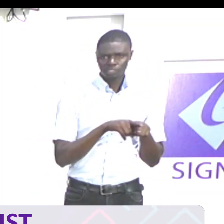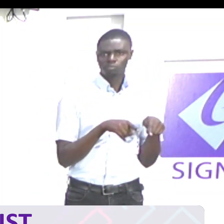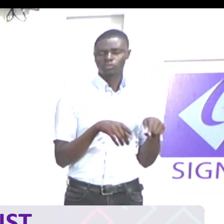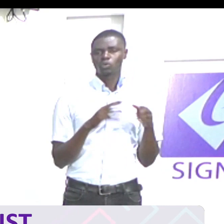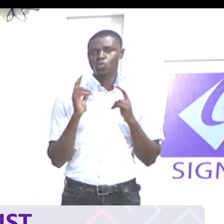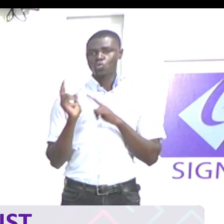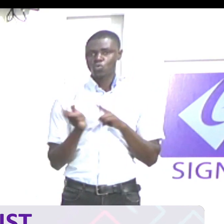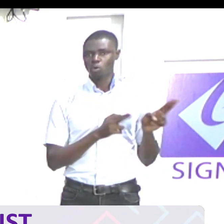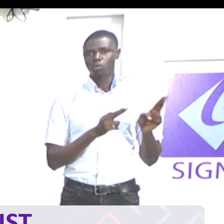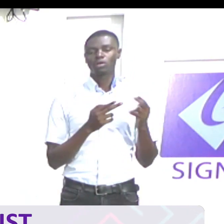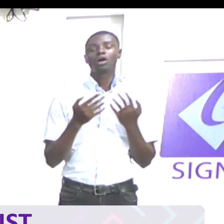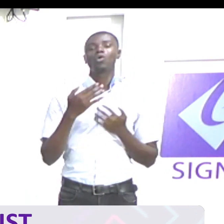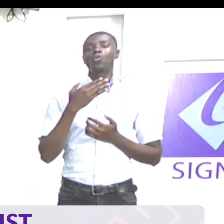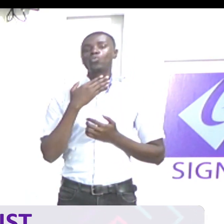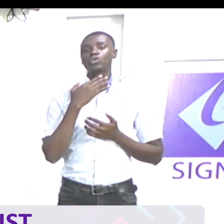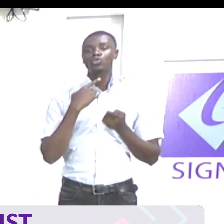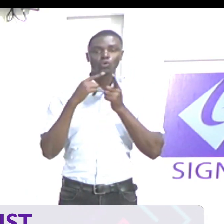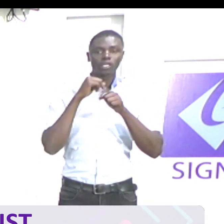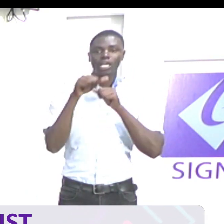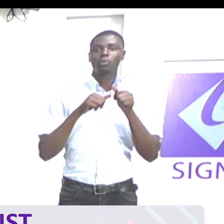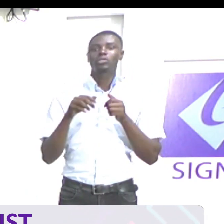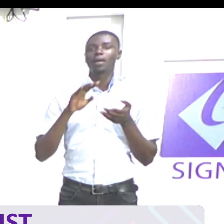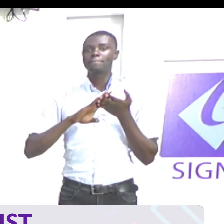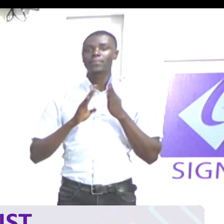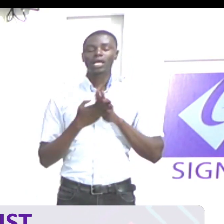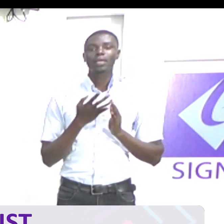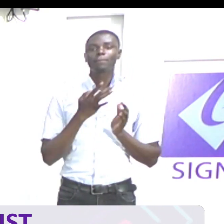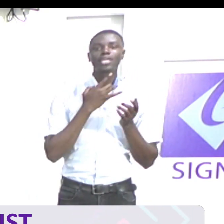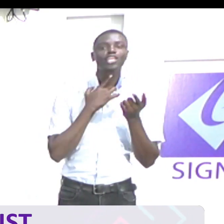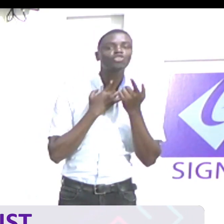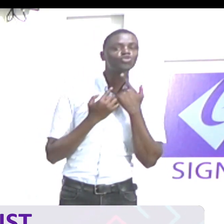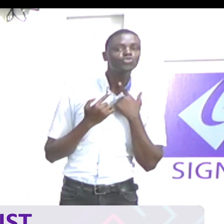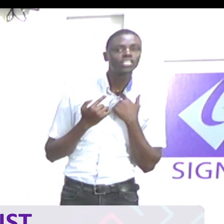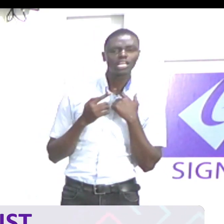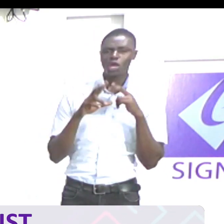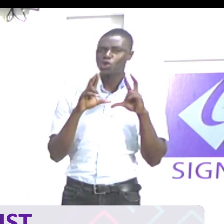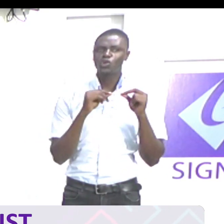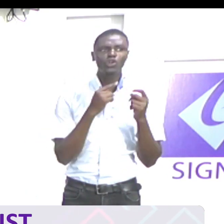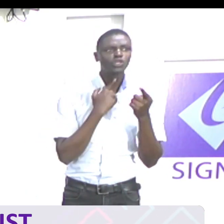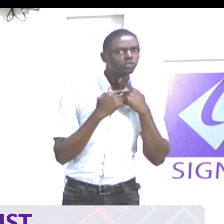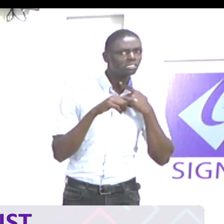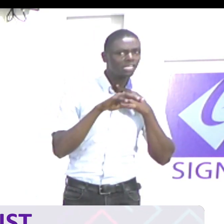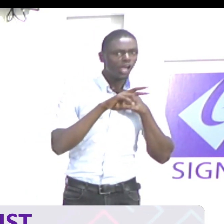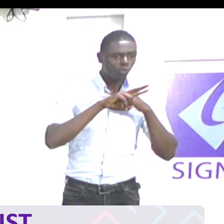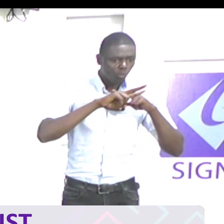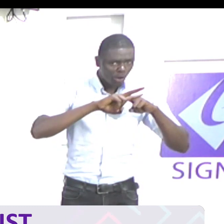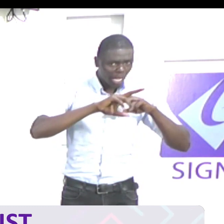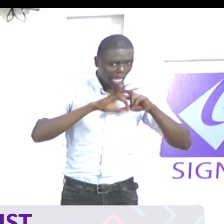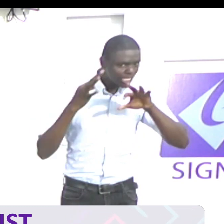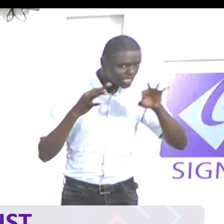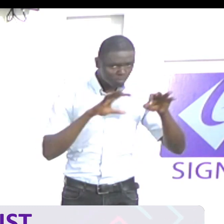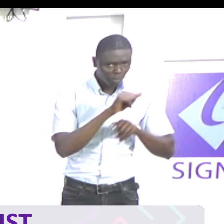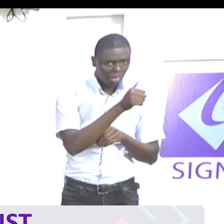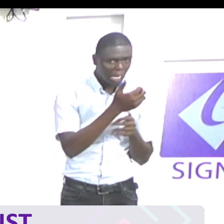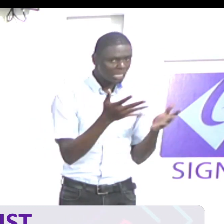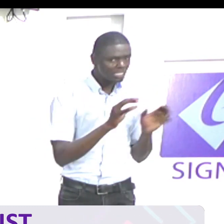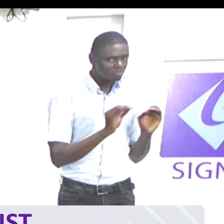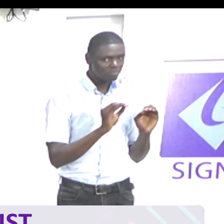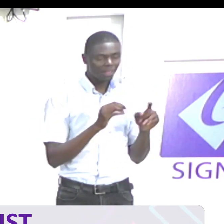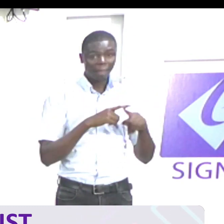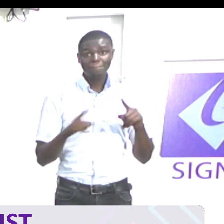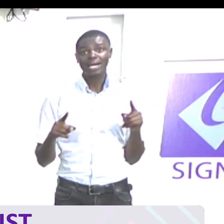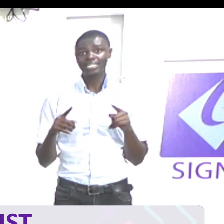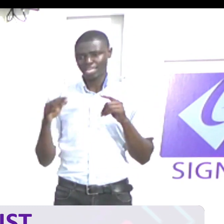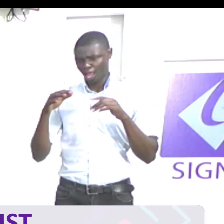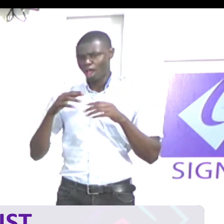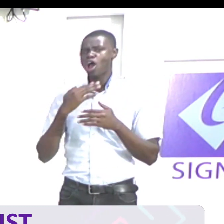about being curious. Sawa? Si curiosity ile nyingine ya ku explore mambo mengine tofauti. Mtaratara yetu ni